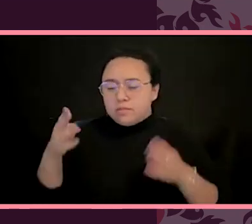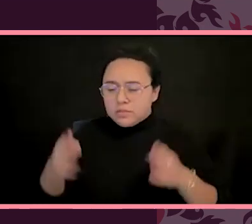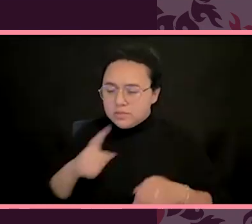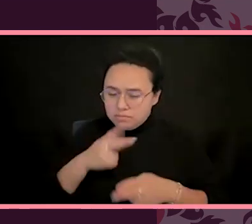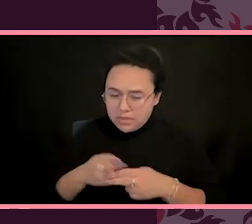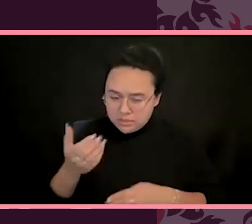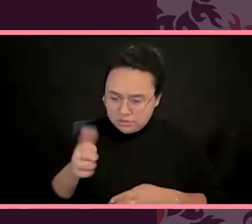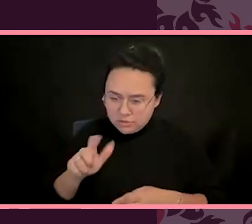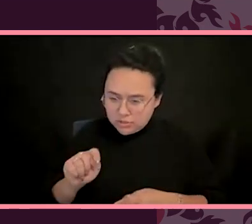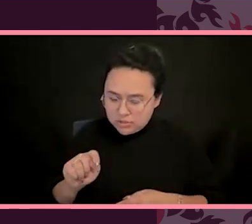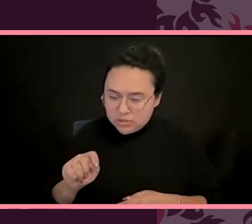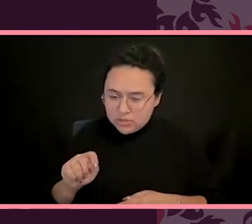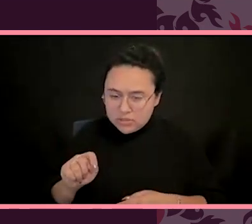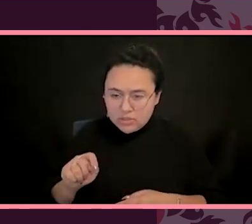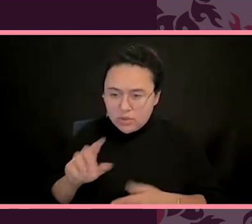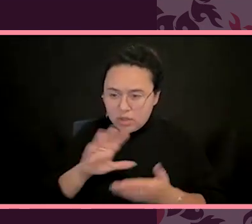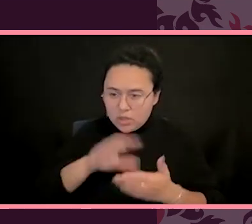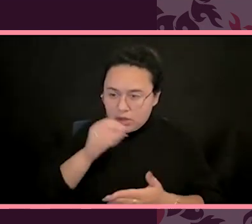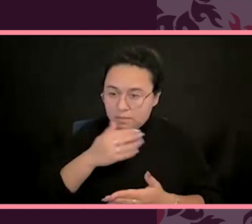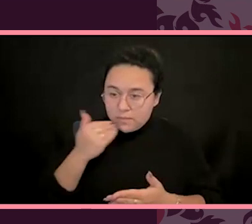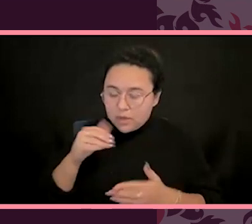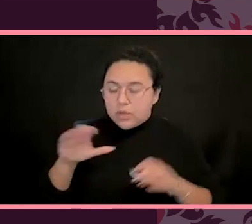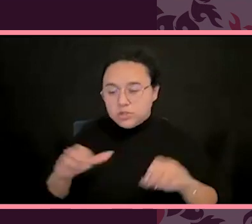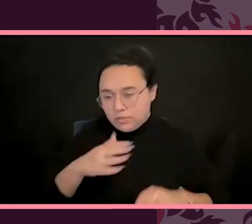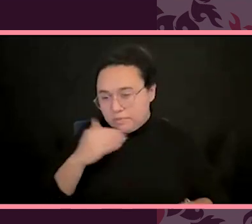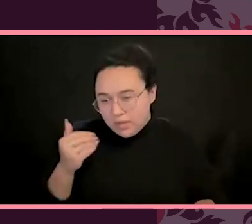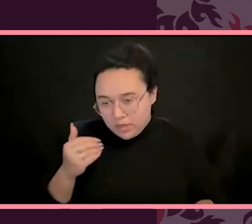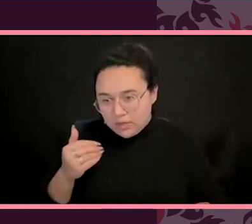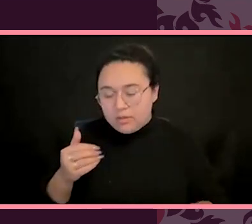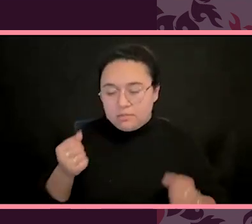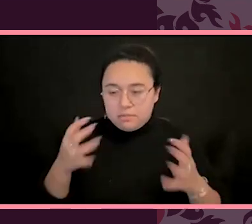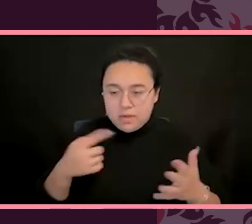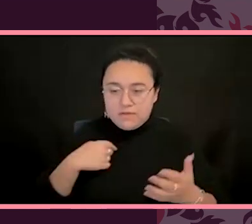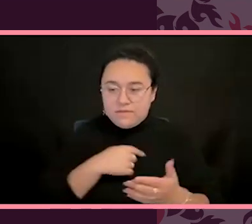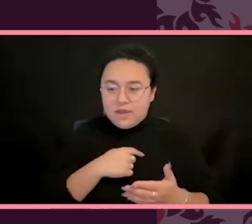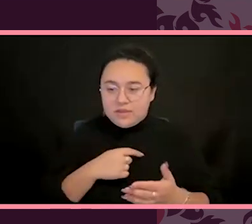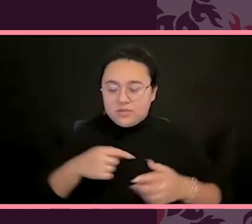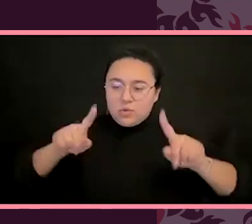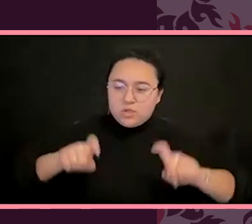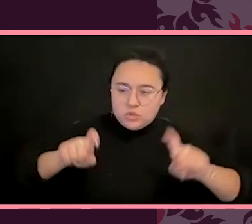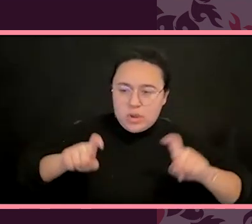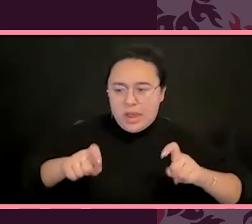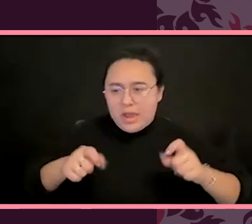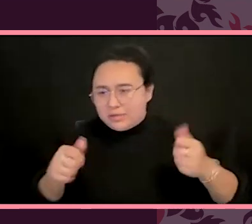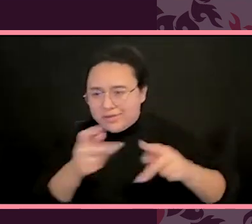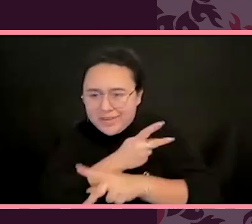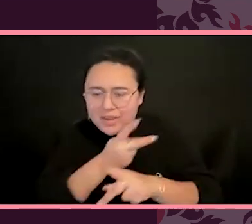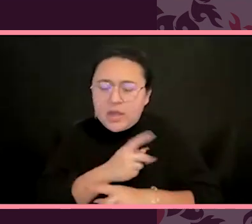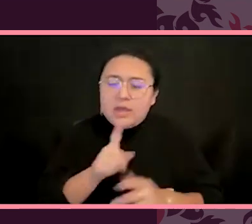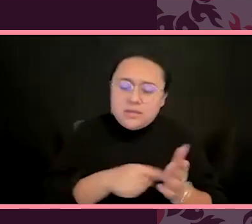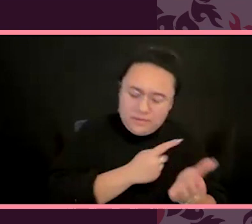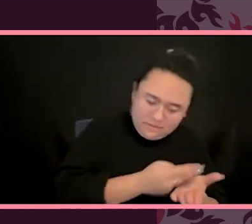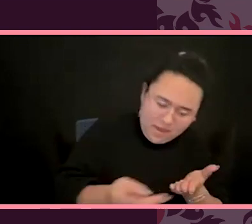I believe, and you know, you learn better, you do better. A lot of us, this is trial by fire. Like, you know,